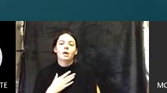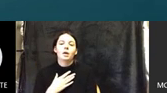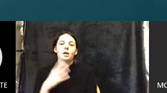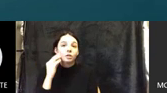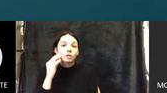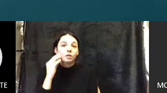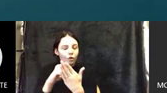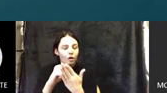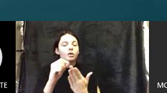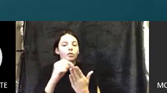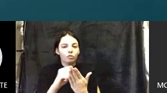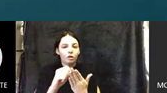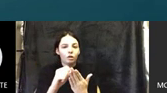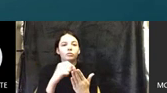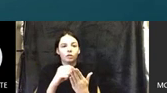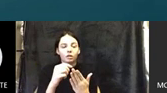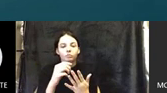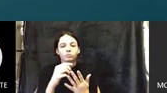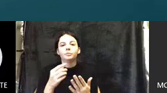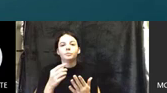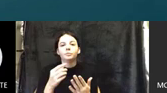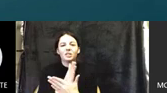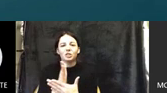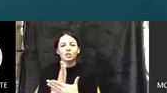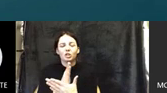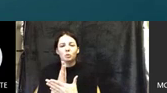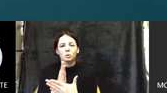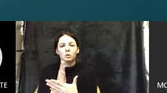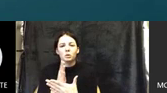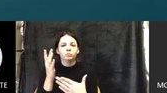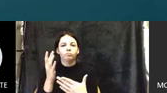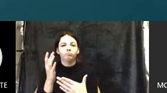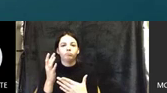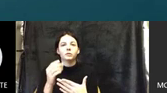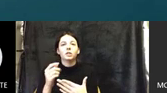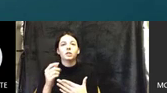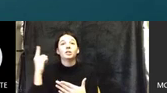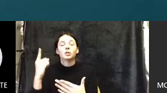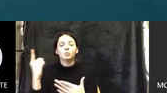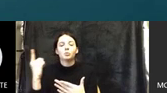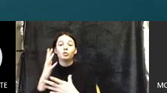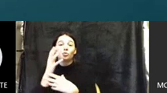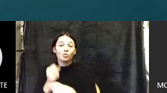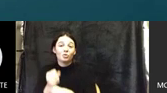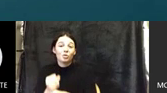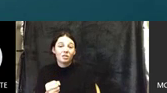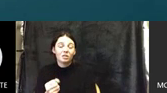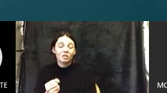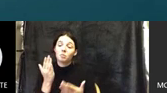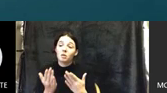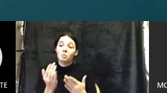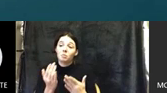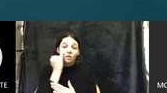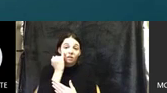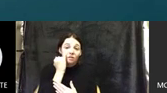that you trust. Share your writing with someone that you don't know that might know the topic better than you, and just see what they have to say. If